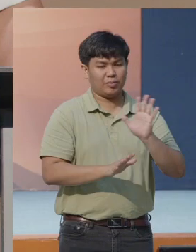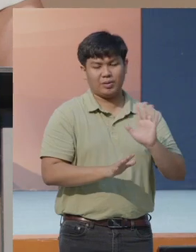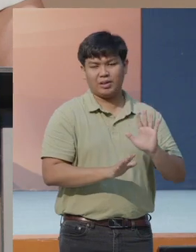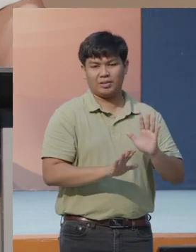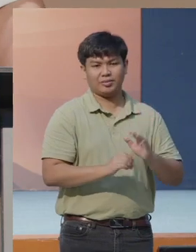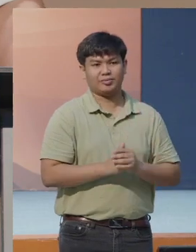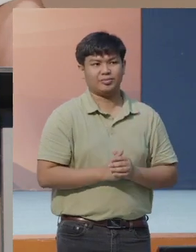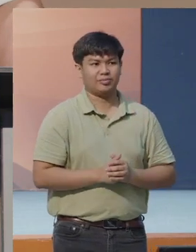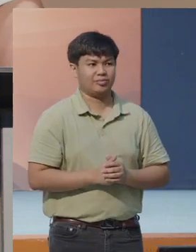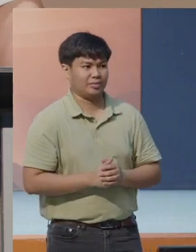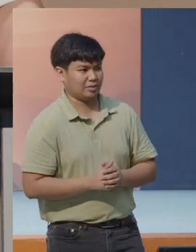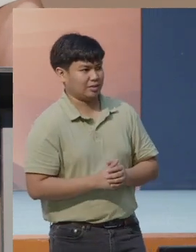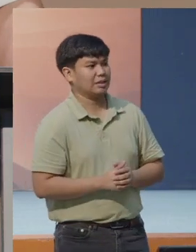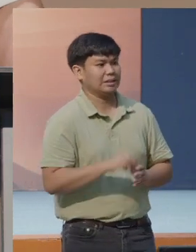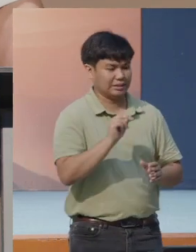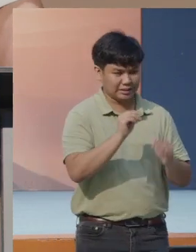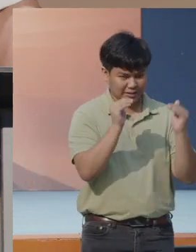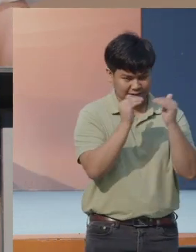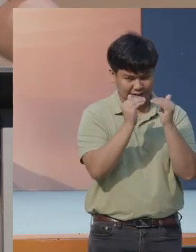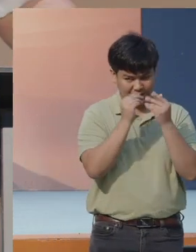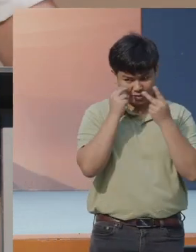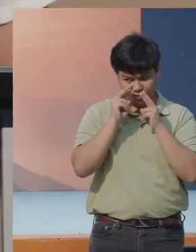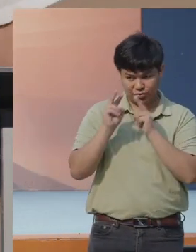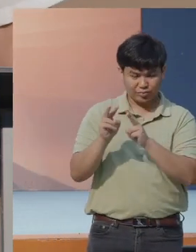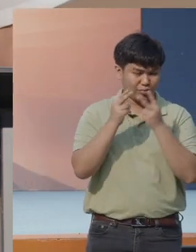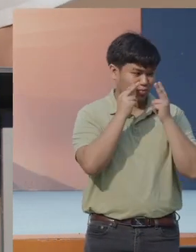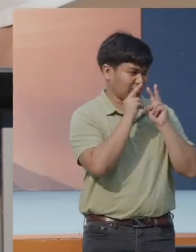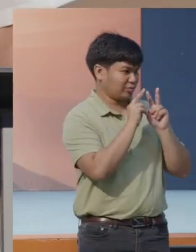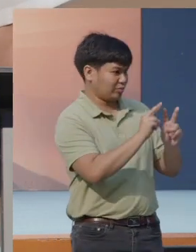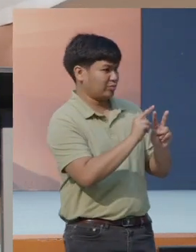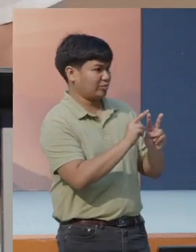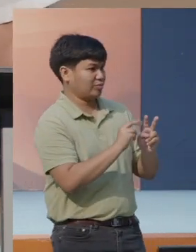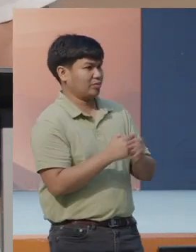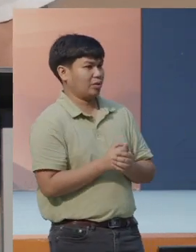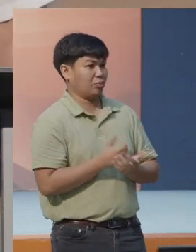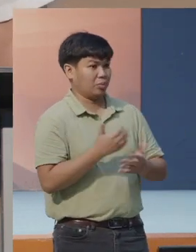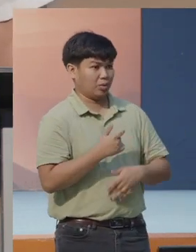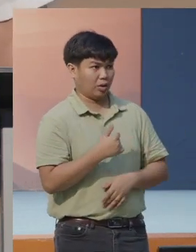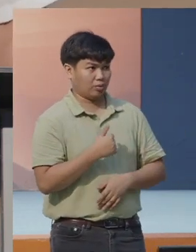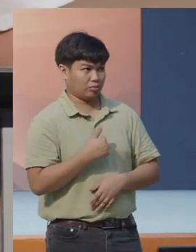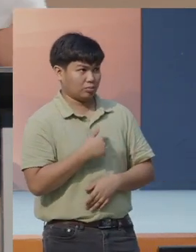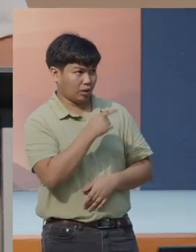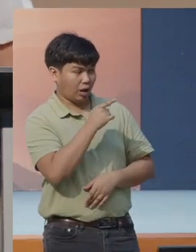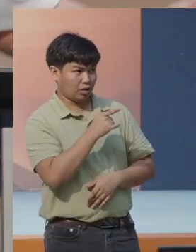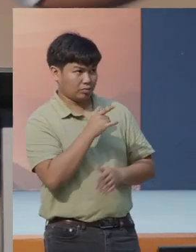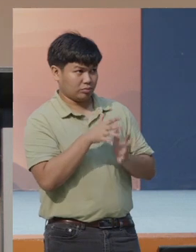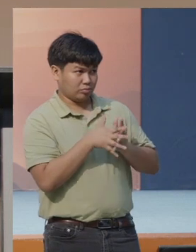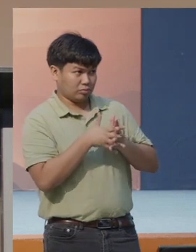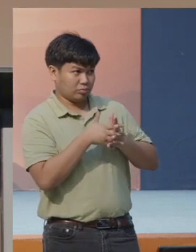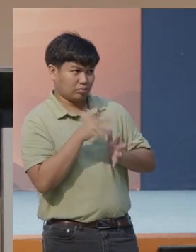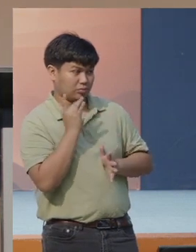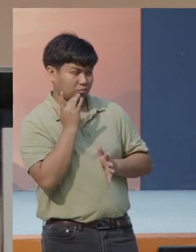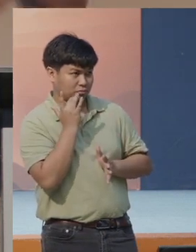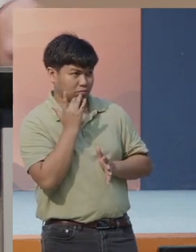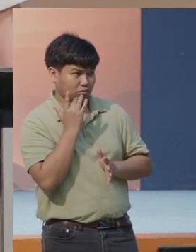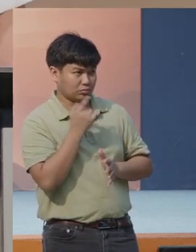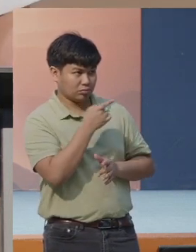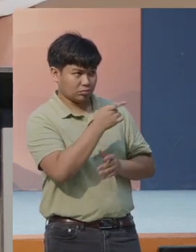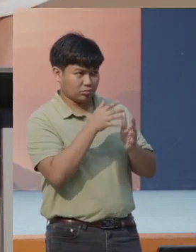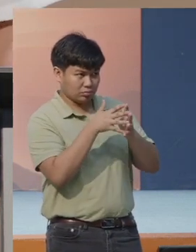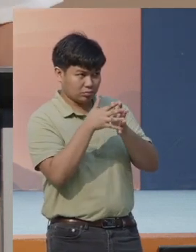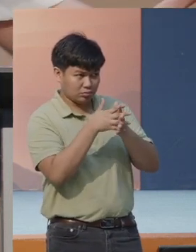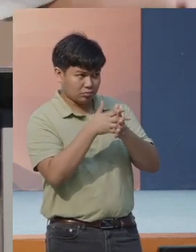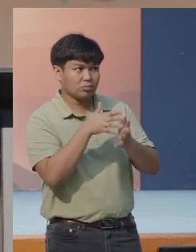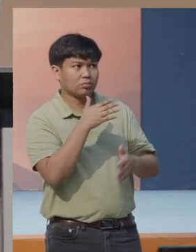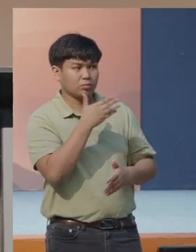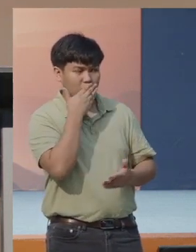being partial. You set aside favoritism. And you put on